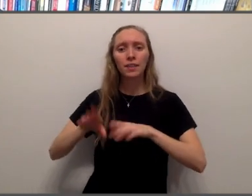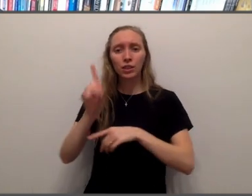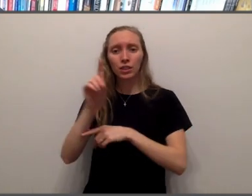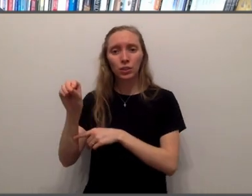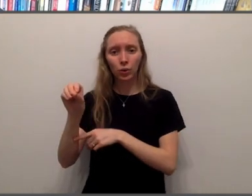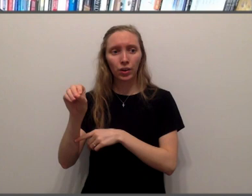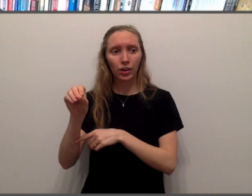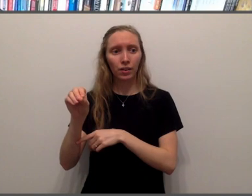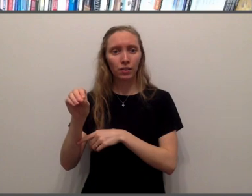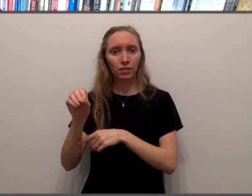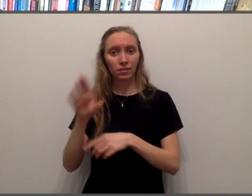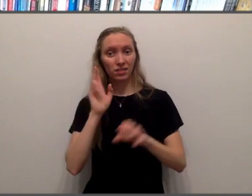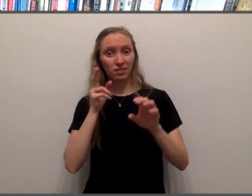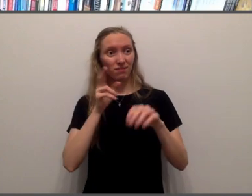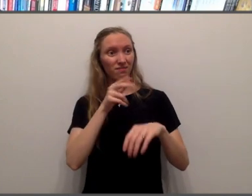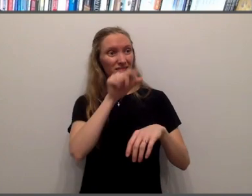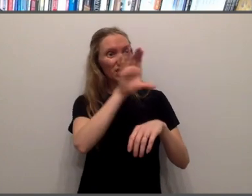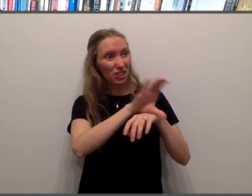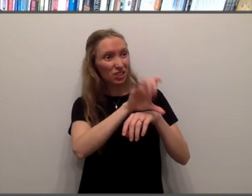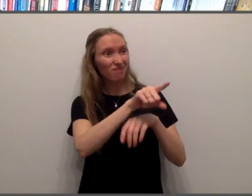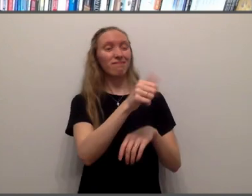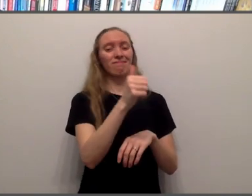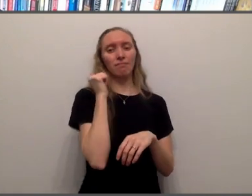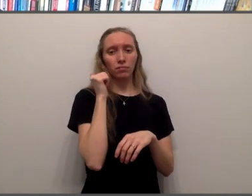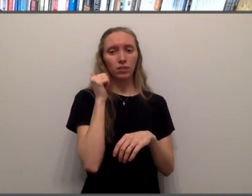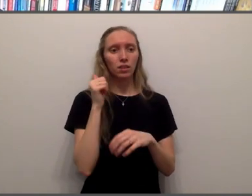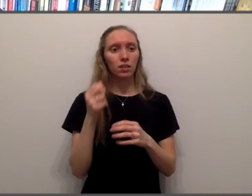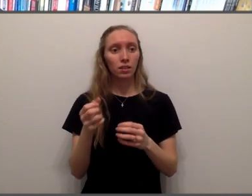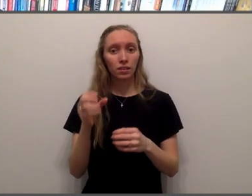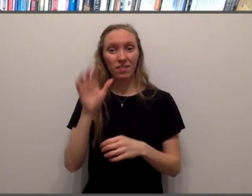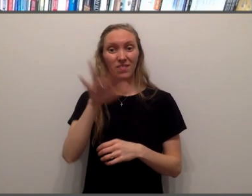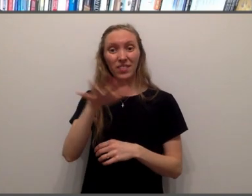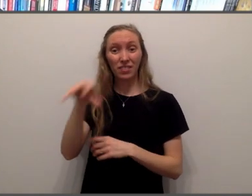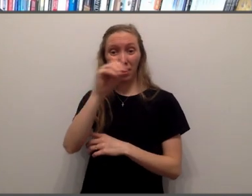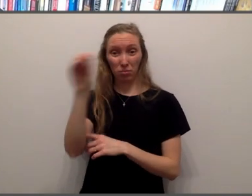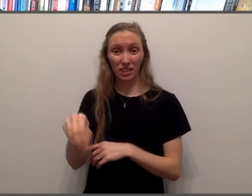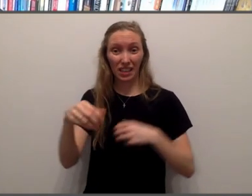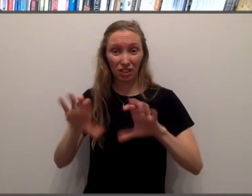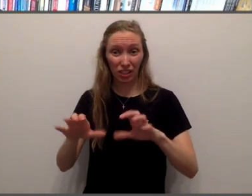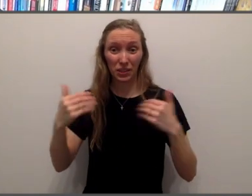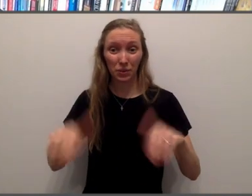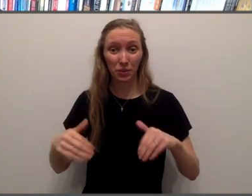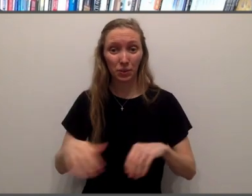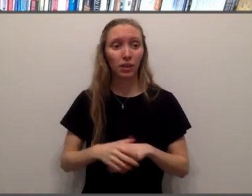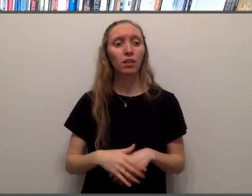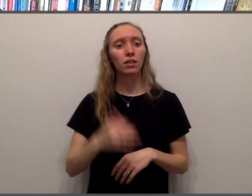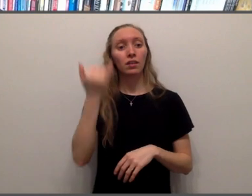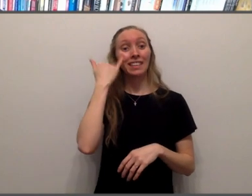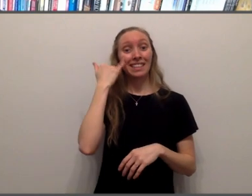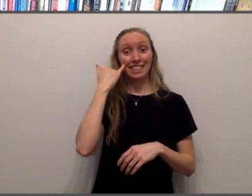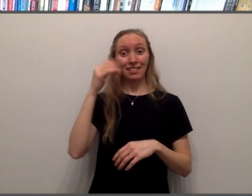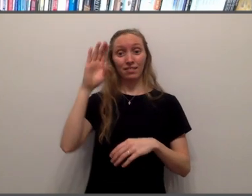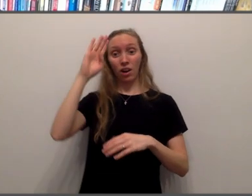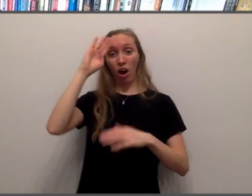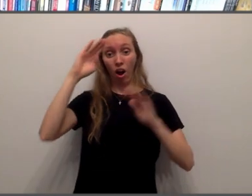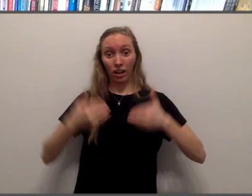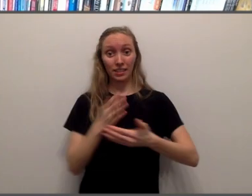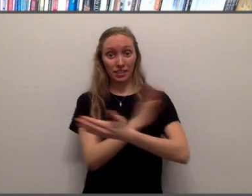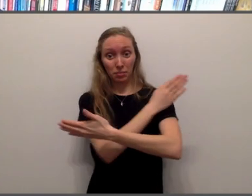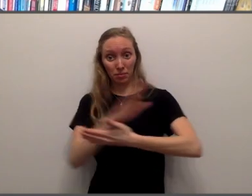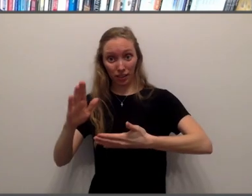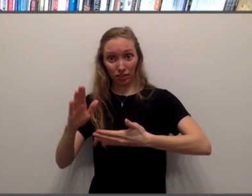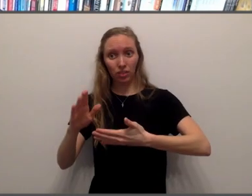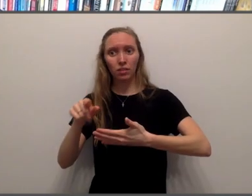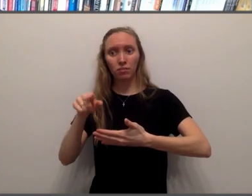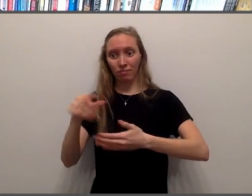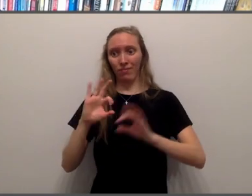And then there's an 84% chance that a family will not attend a local church if someone